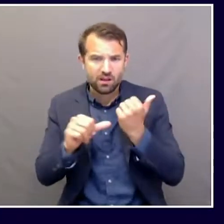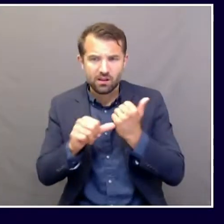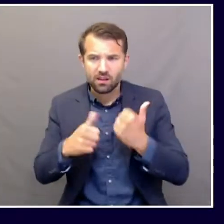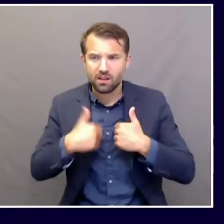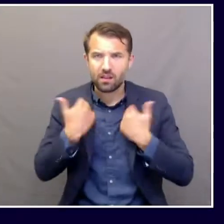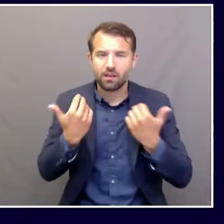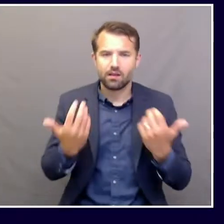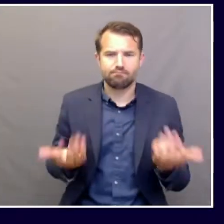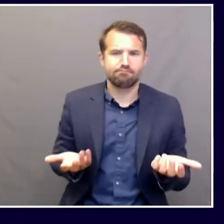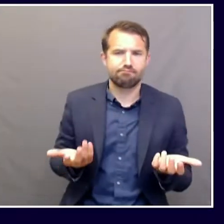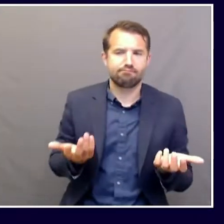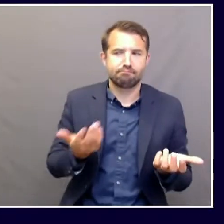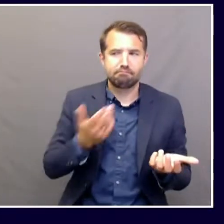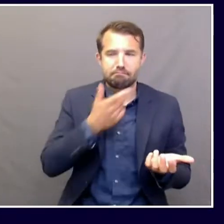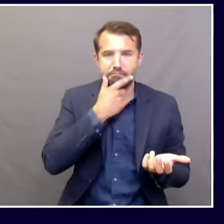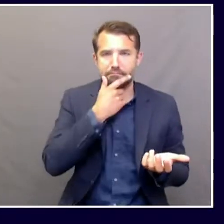3